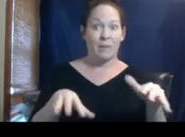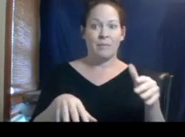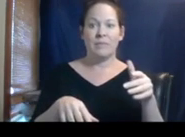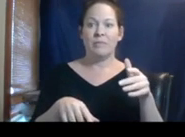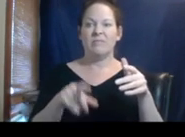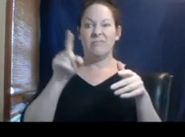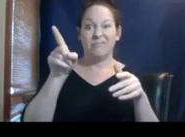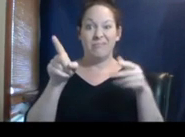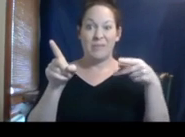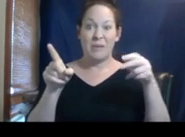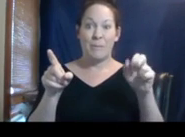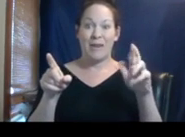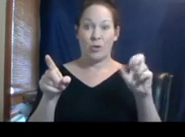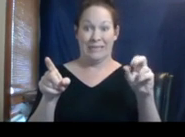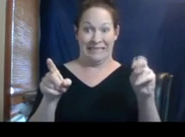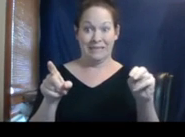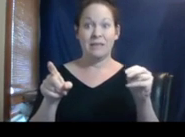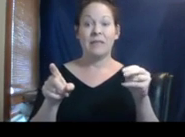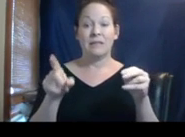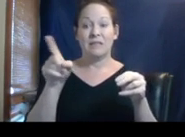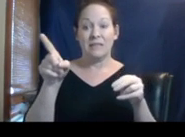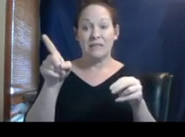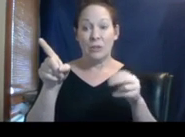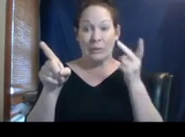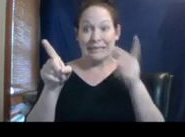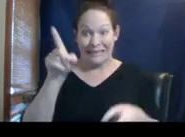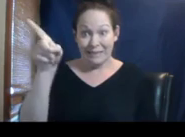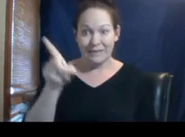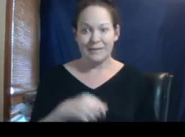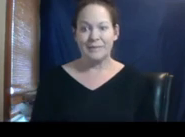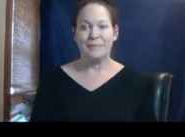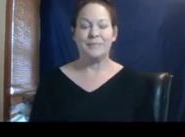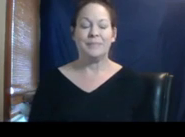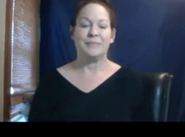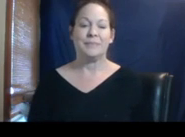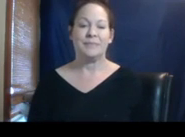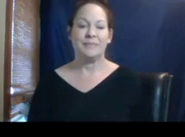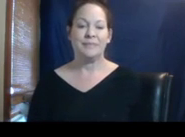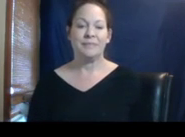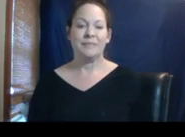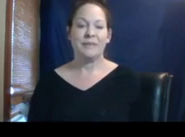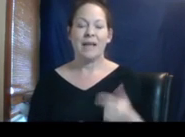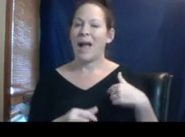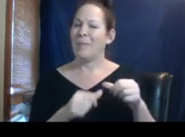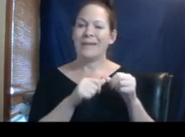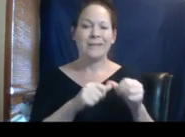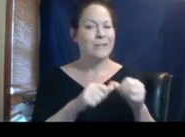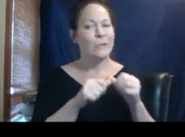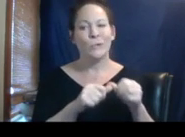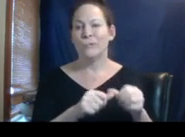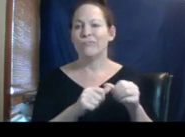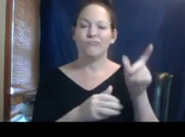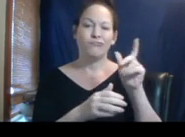on Pearson. I'm going to continue recording example videos for the review material in chapter